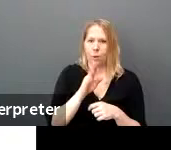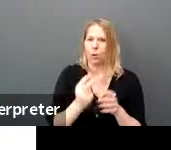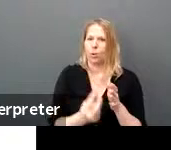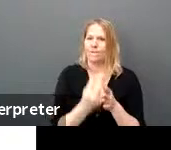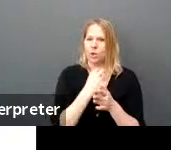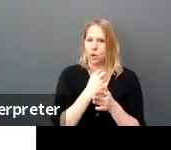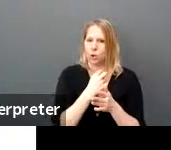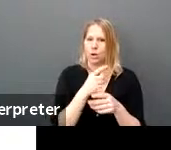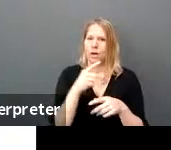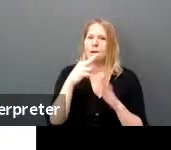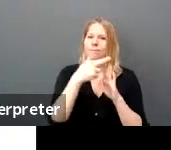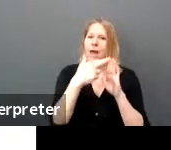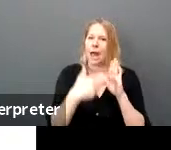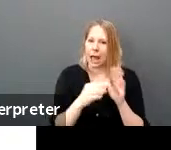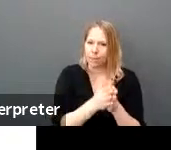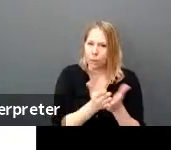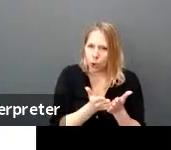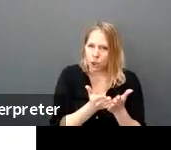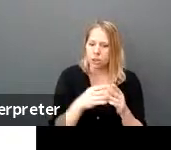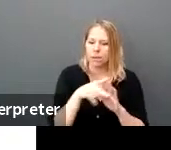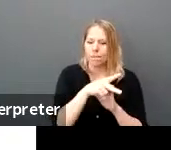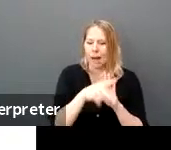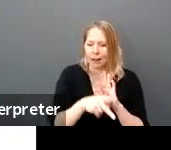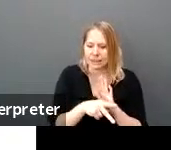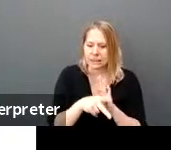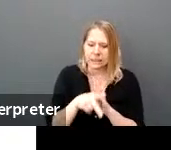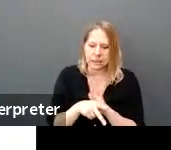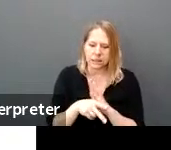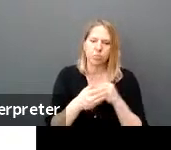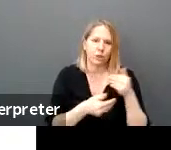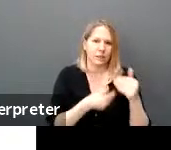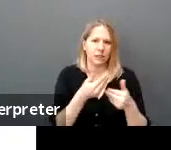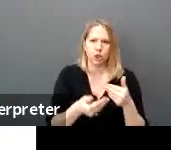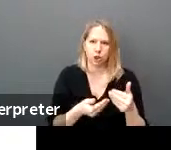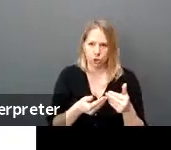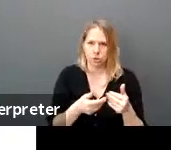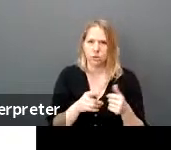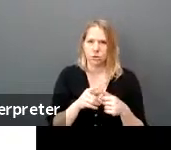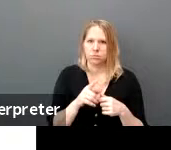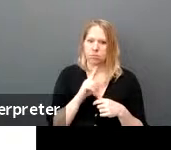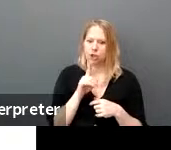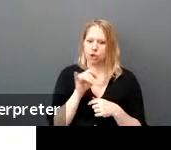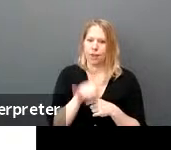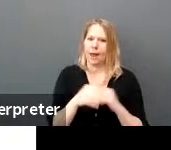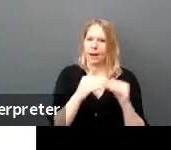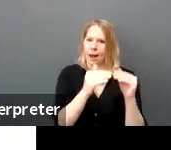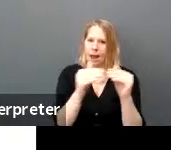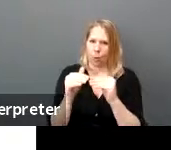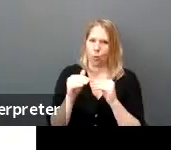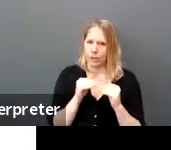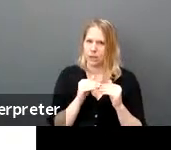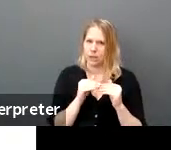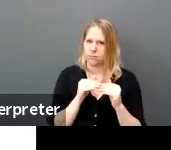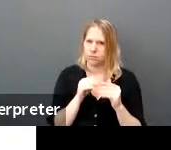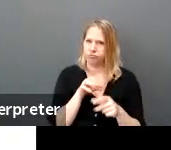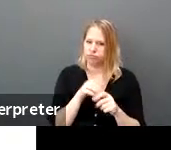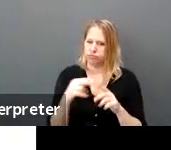be reviewing their handbooks as well as policies and procedures throughout the schools to ensure that equity lens.